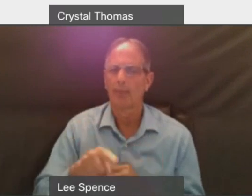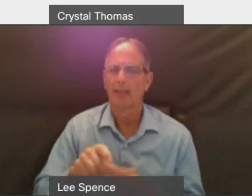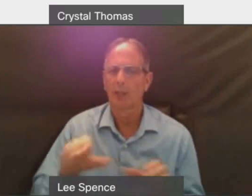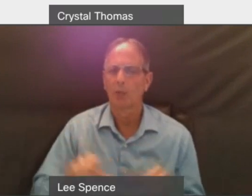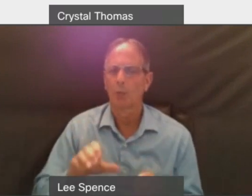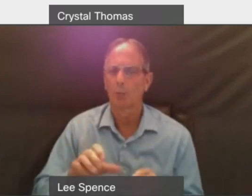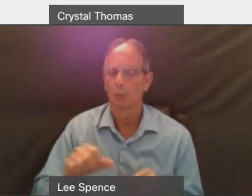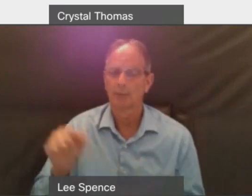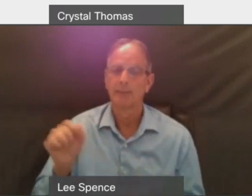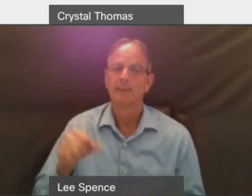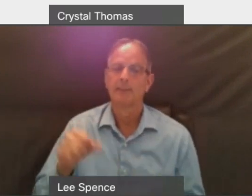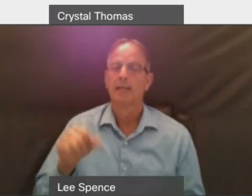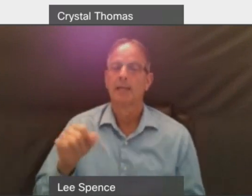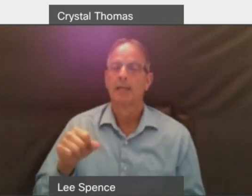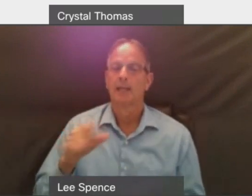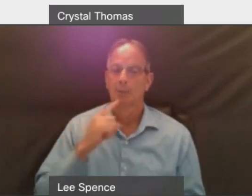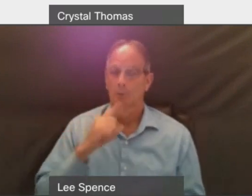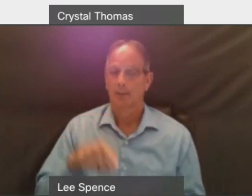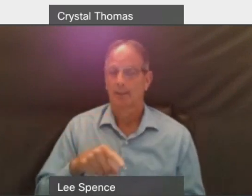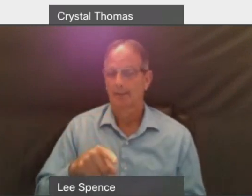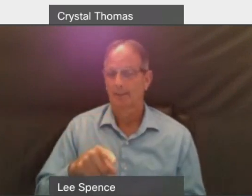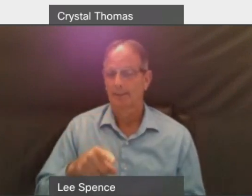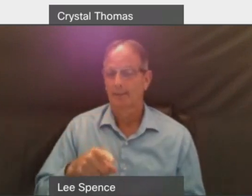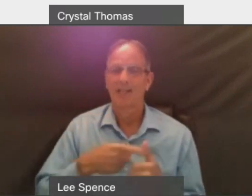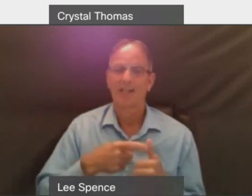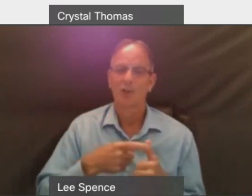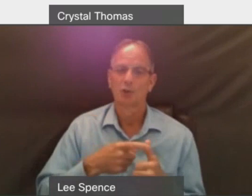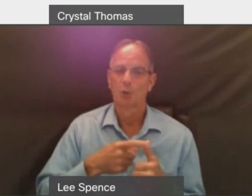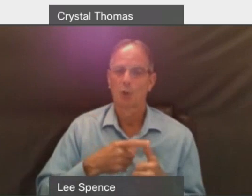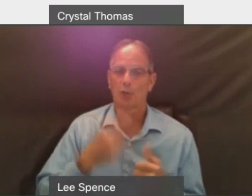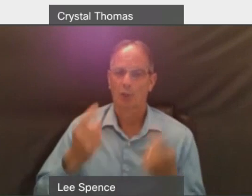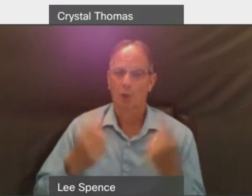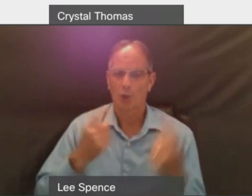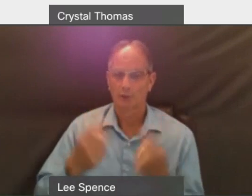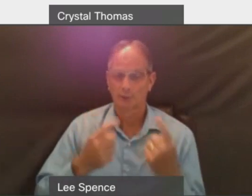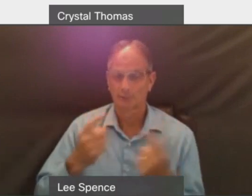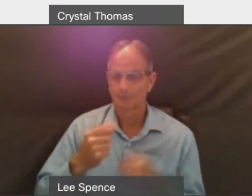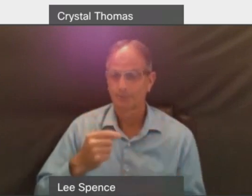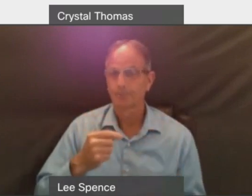Yeah, so, and these are kind of initial thoughts.